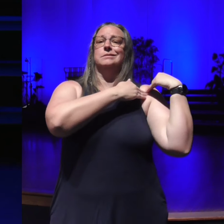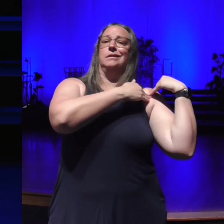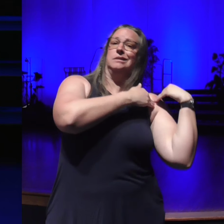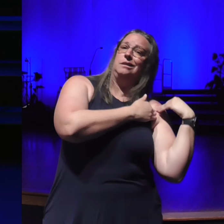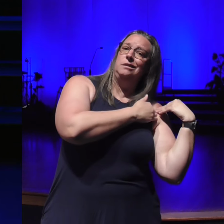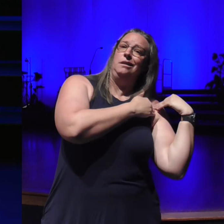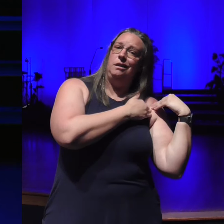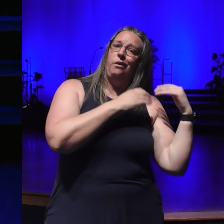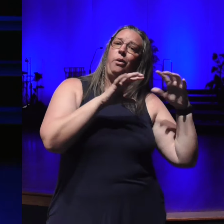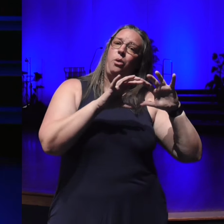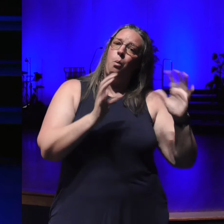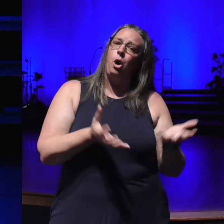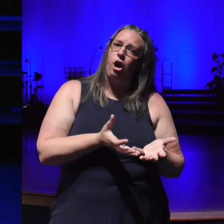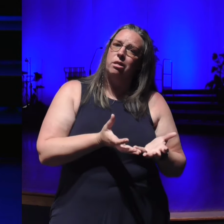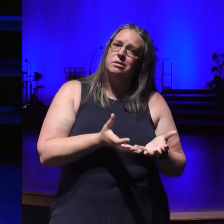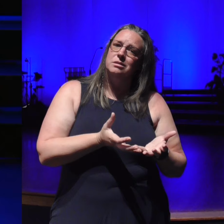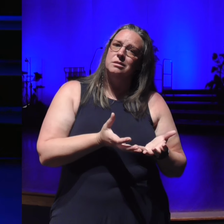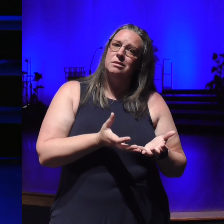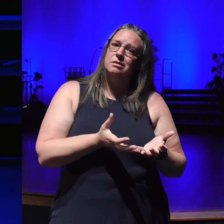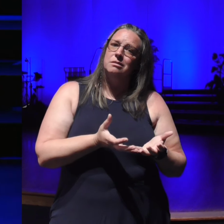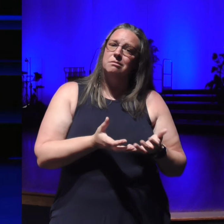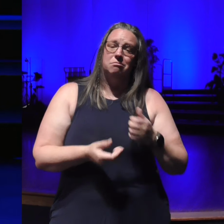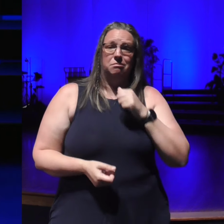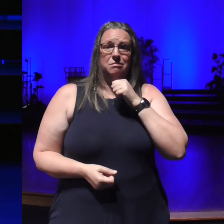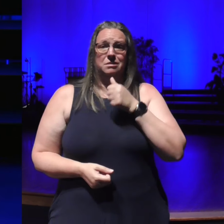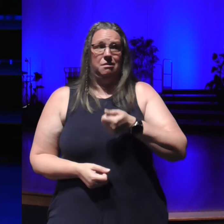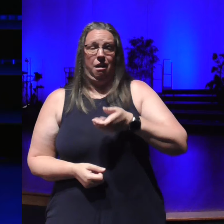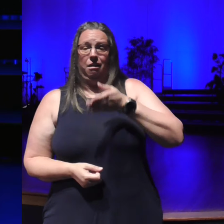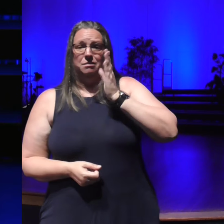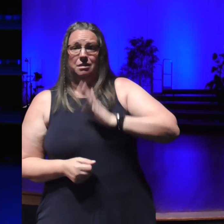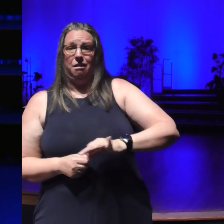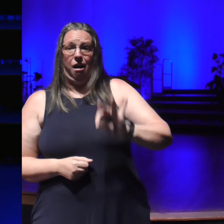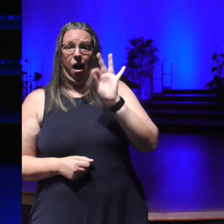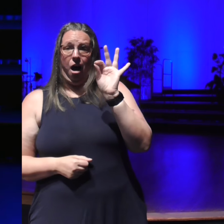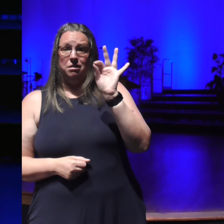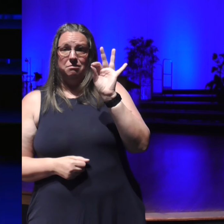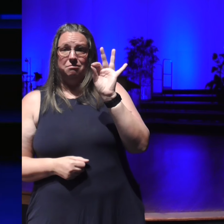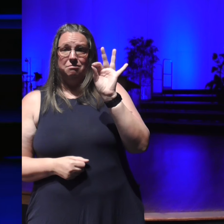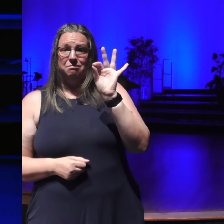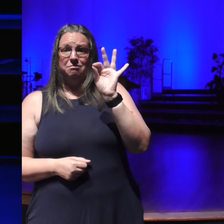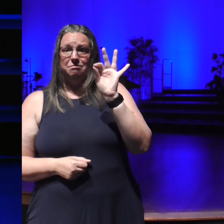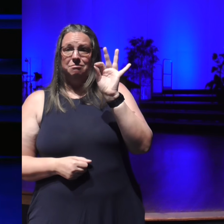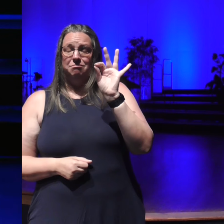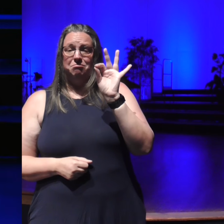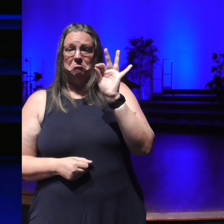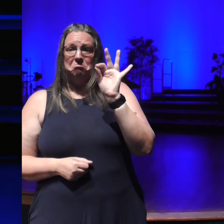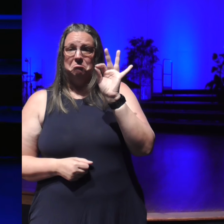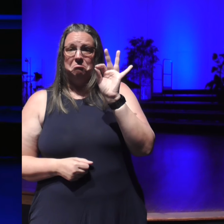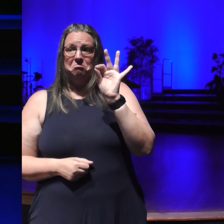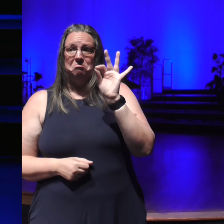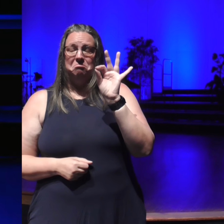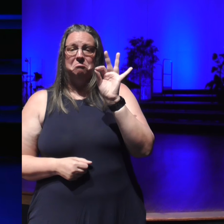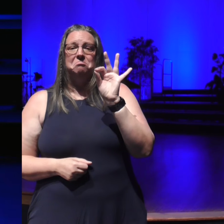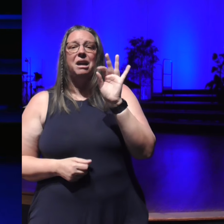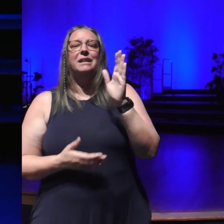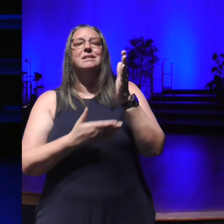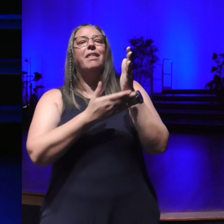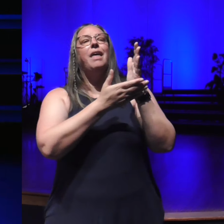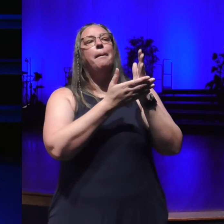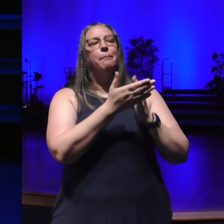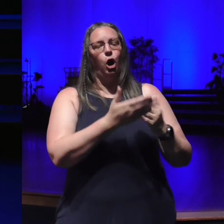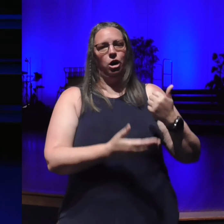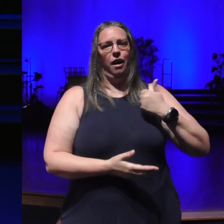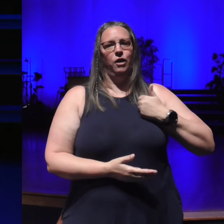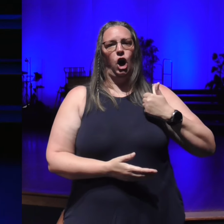shoulders? It wasn't the divine. It wasn't the divine. It was that part of ourselves